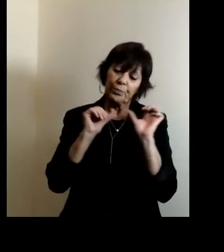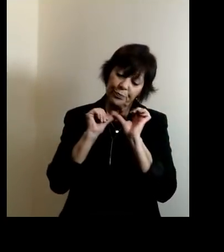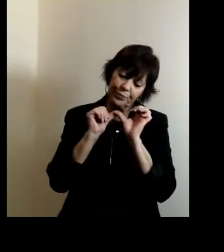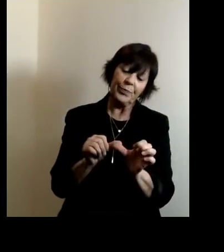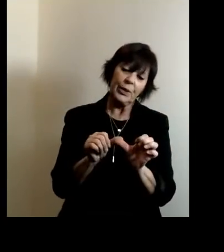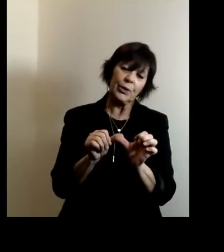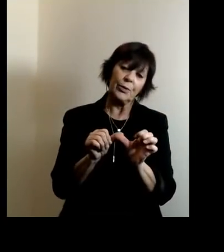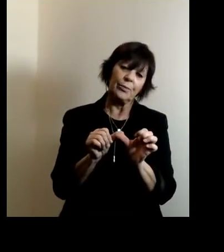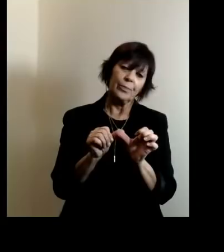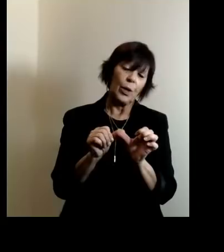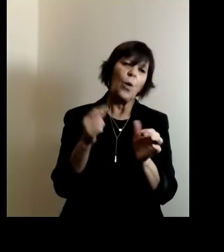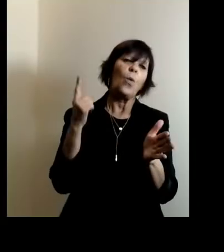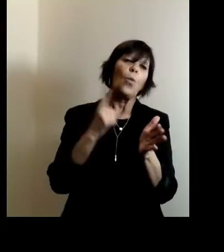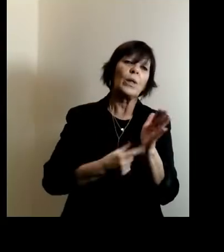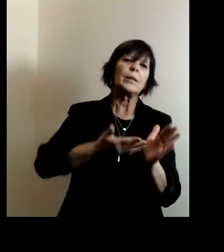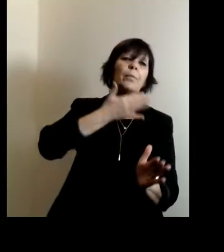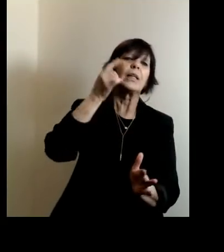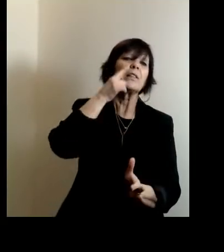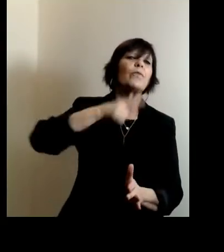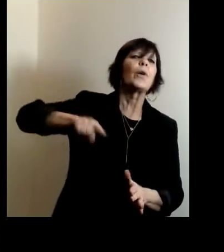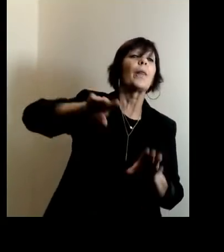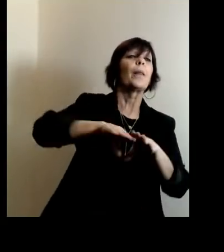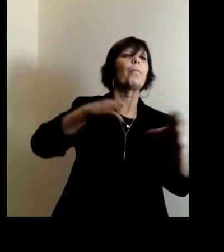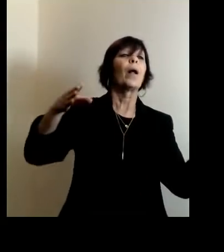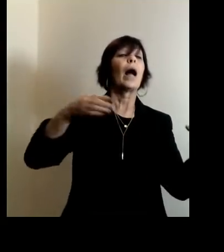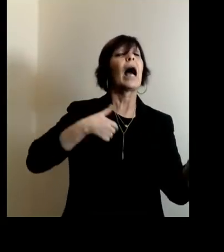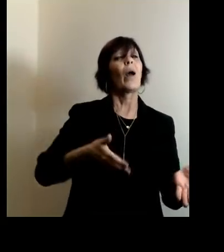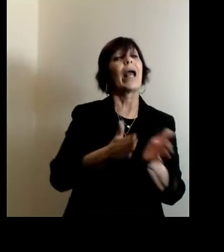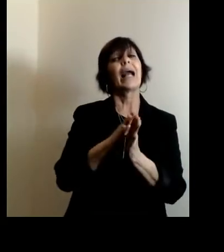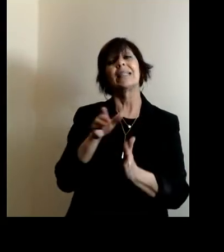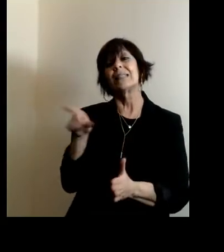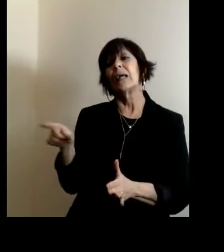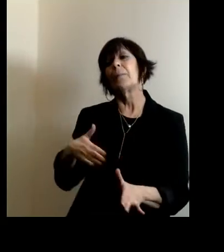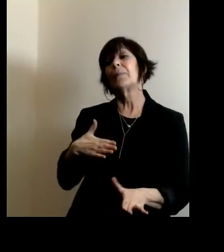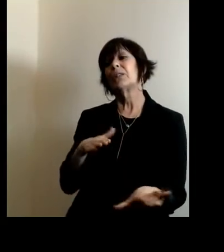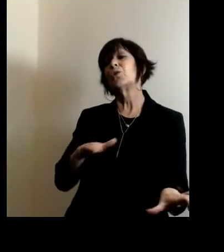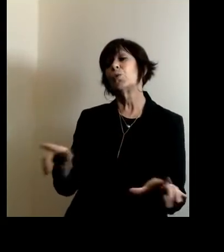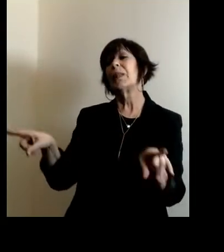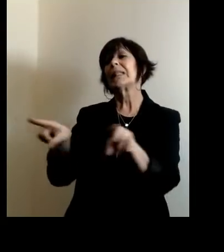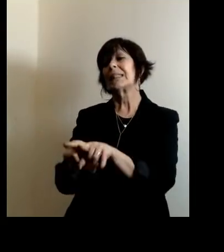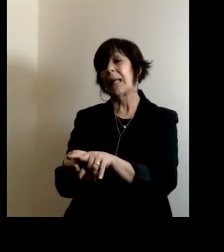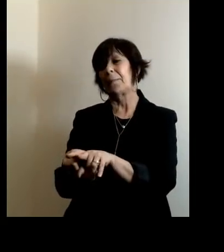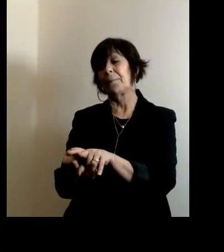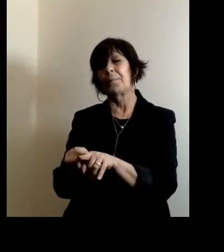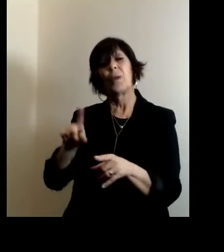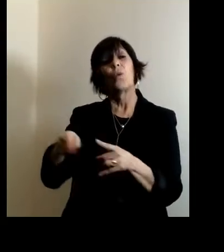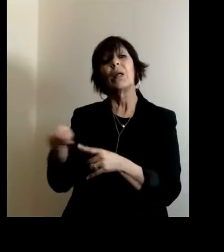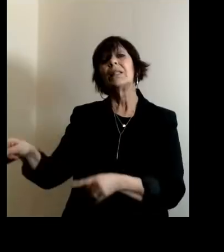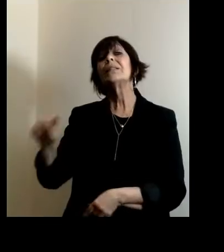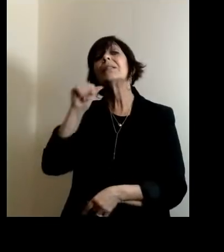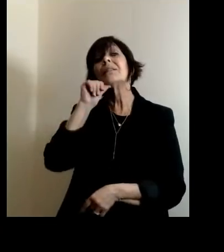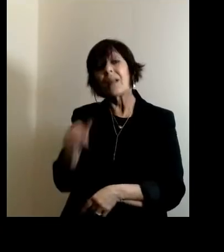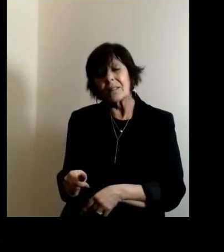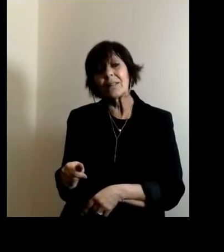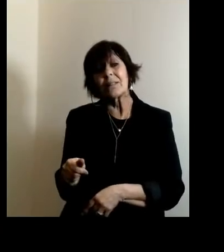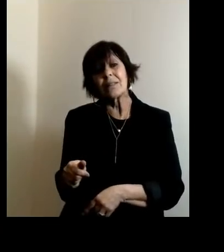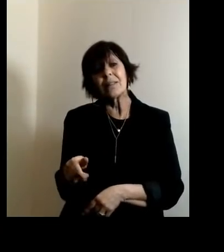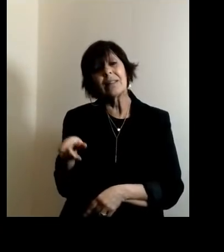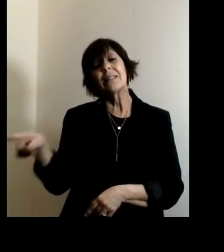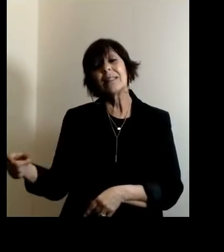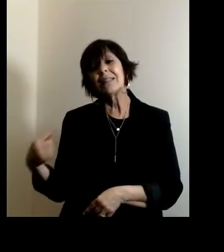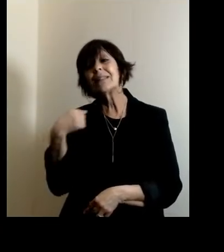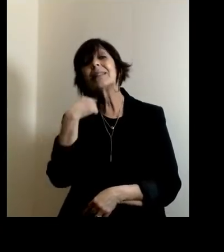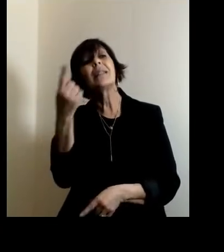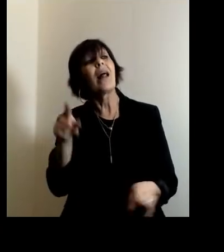what's in the best interest of the greater public. I'd ask that he does the same, because when he doesn't do that, he's basically telling